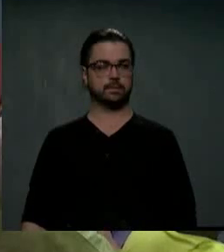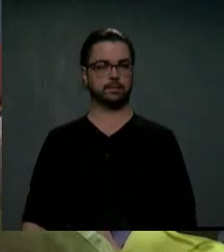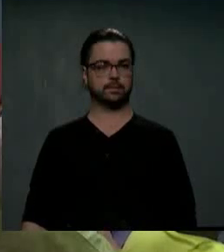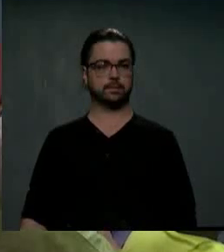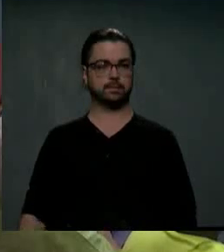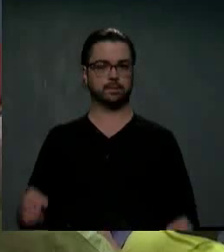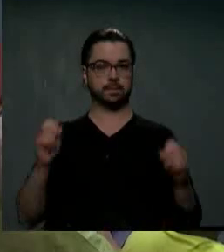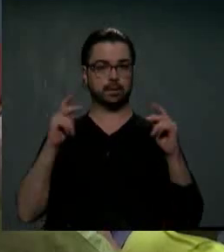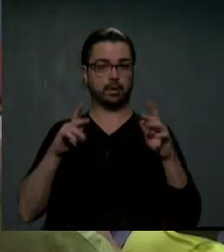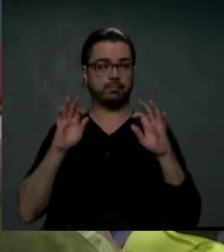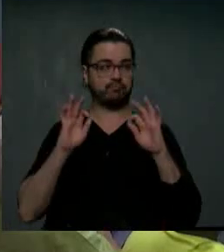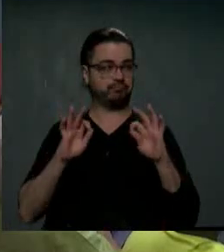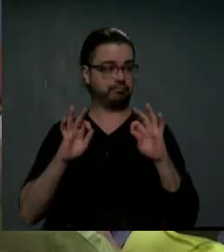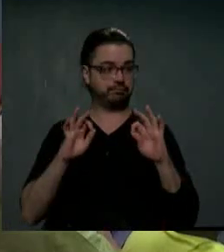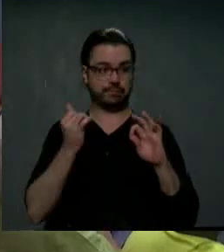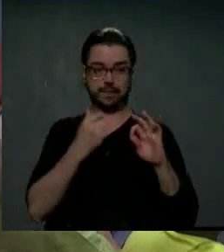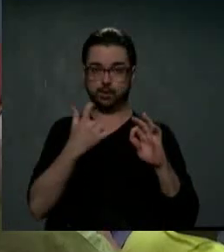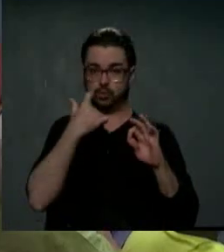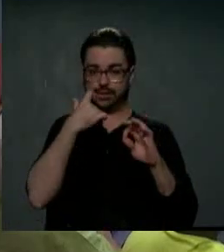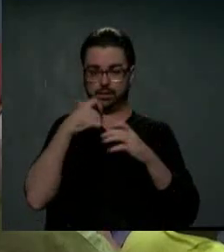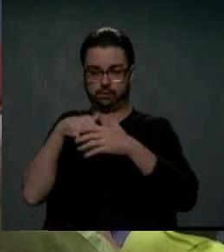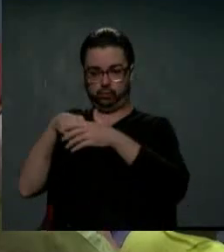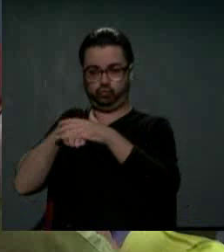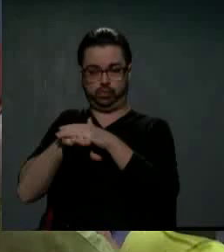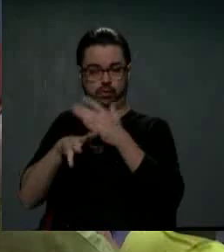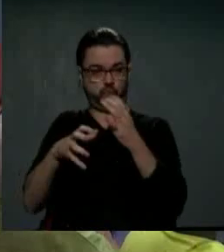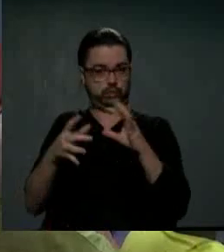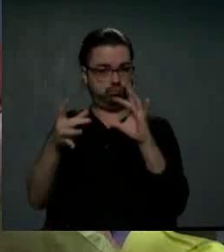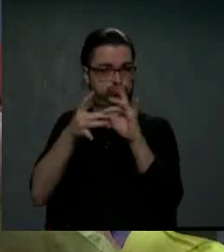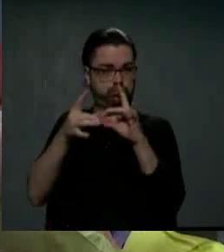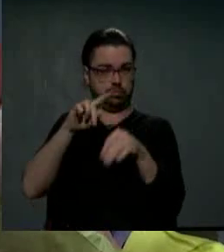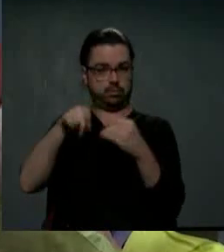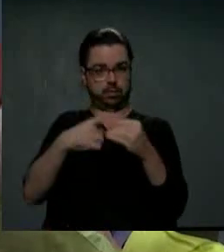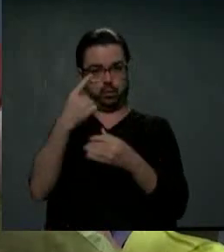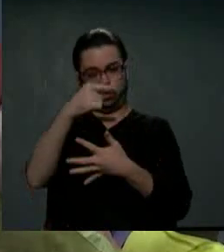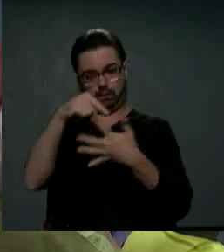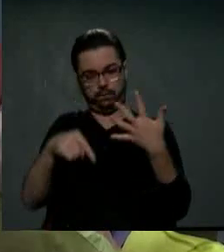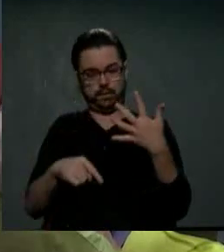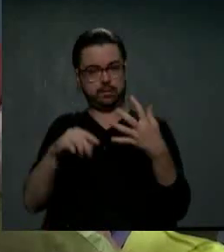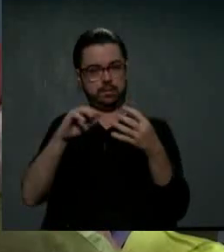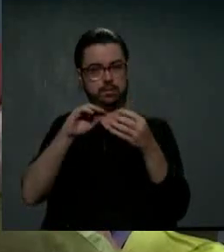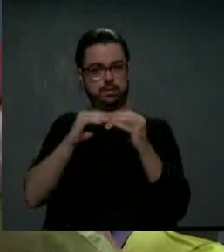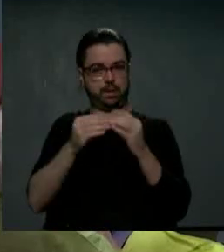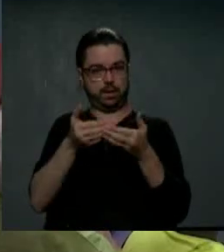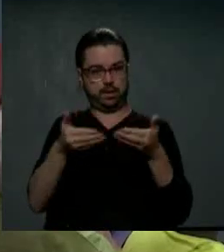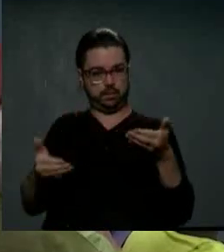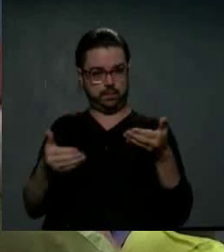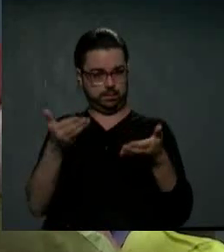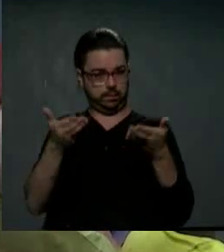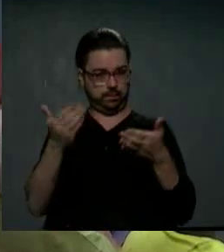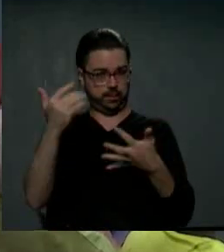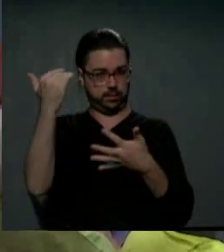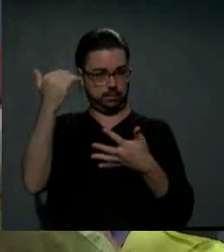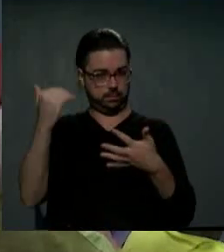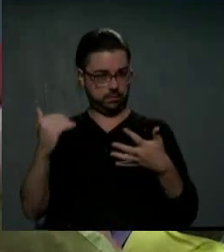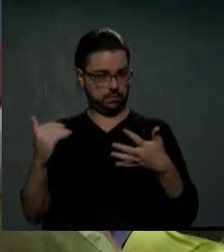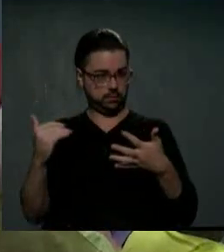We all good? Anyone just walked in and wants to speak to an item that may be coming up?